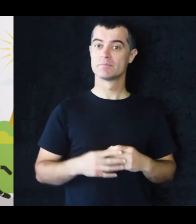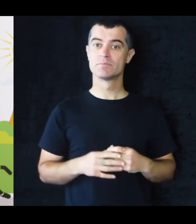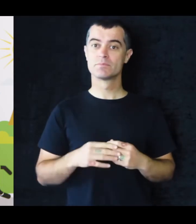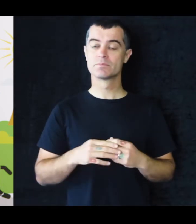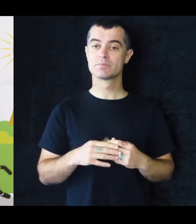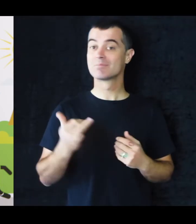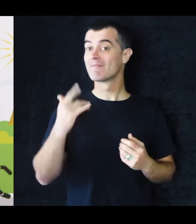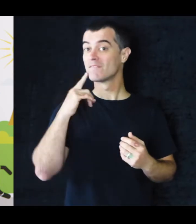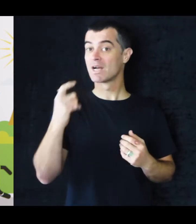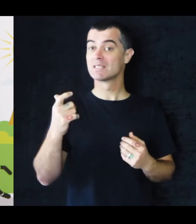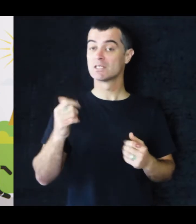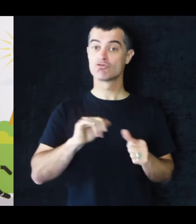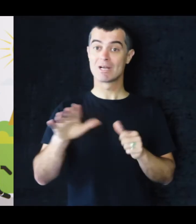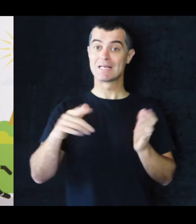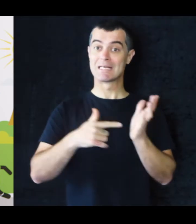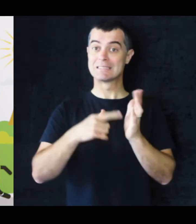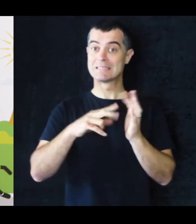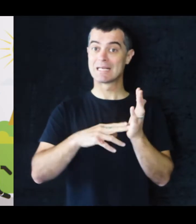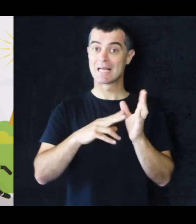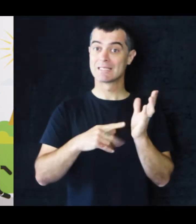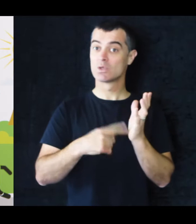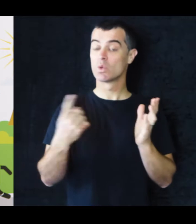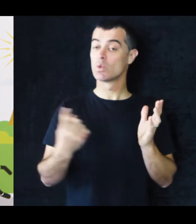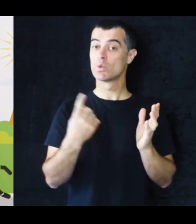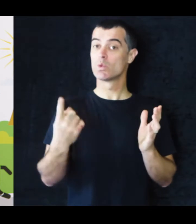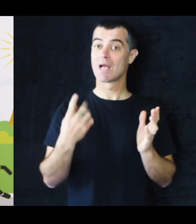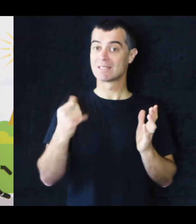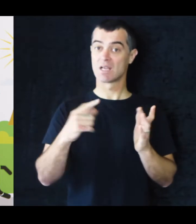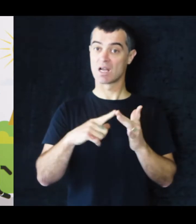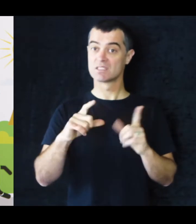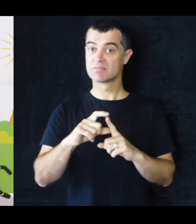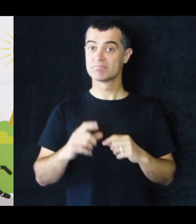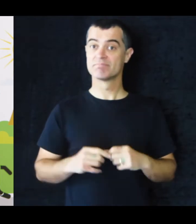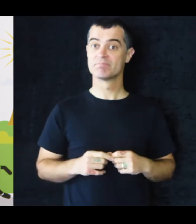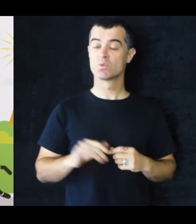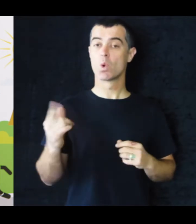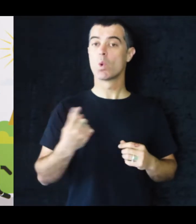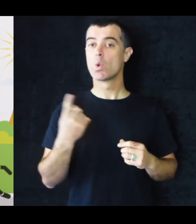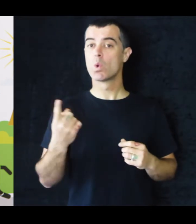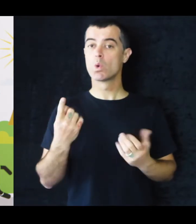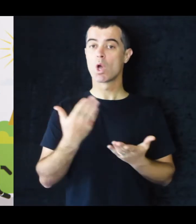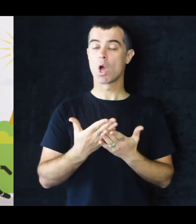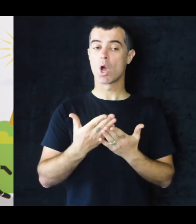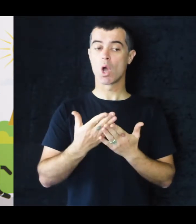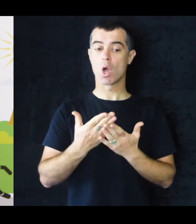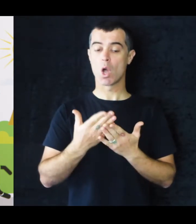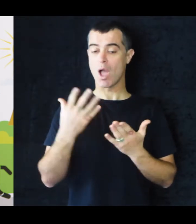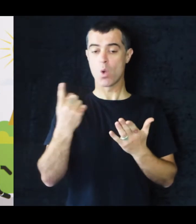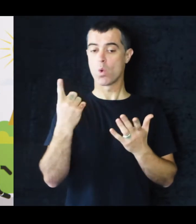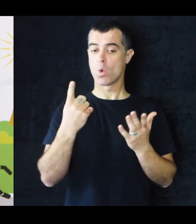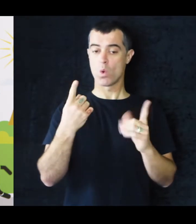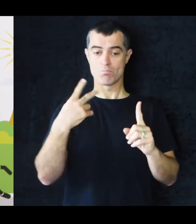else. You may find a great tenant who has an intellectual disability or who is on the autism